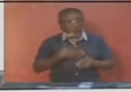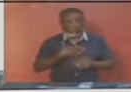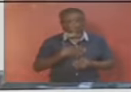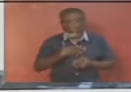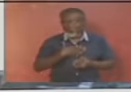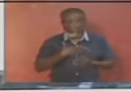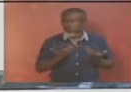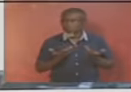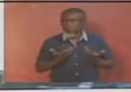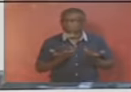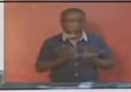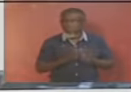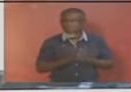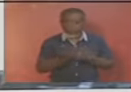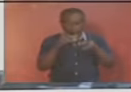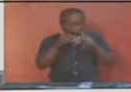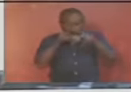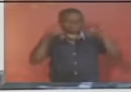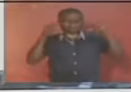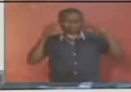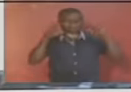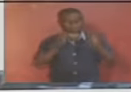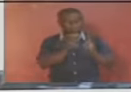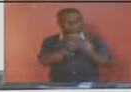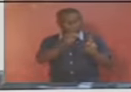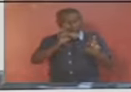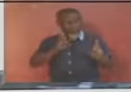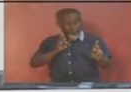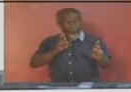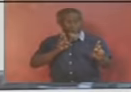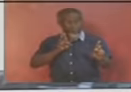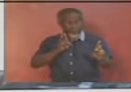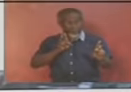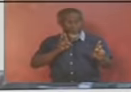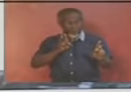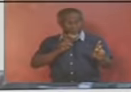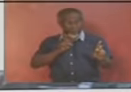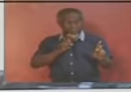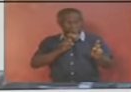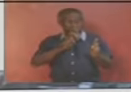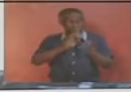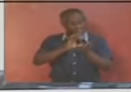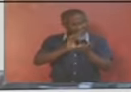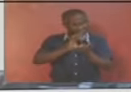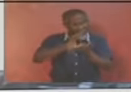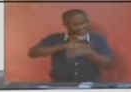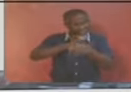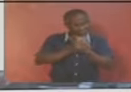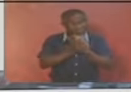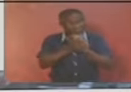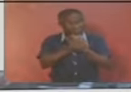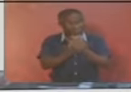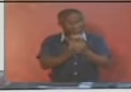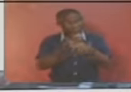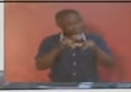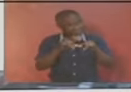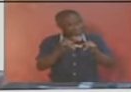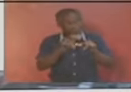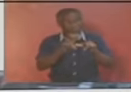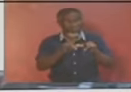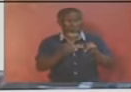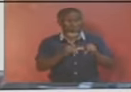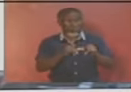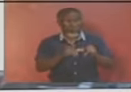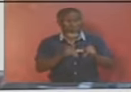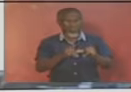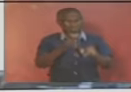that mask wearing, that physical distancing, that hand sanitization and general hygiene. Those things, even if you don't know that